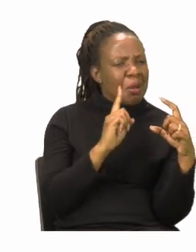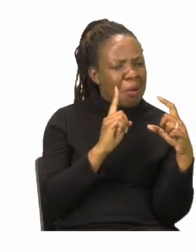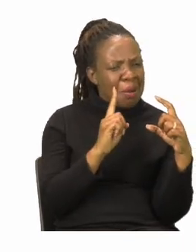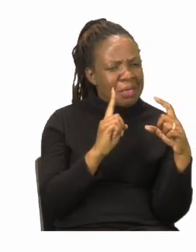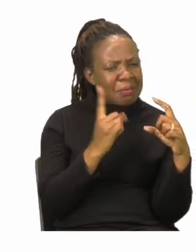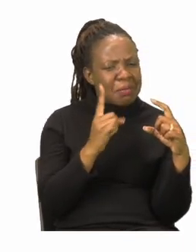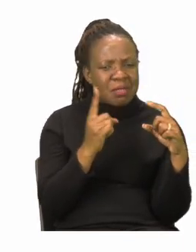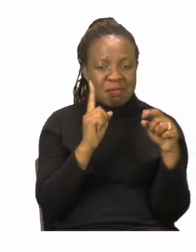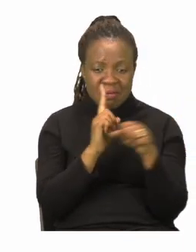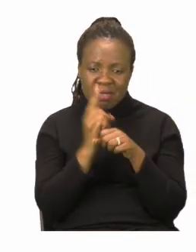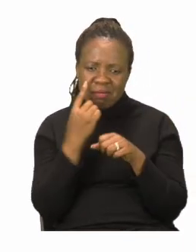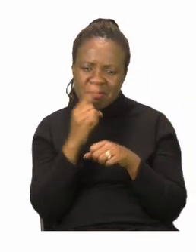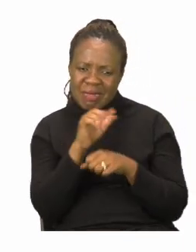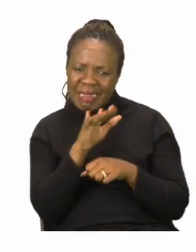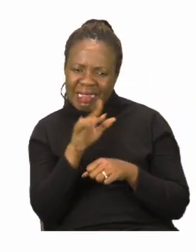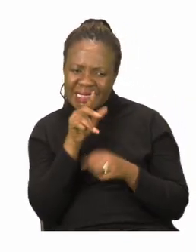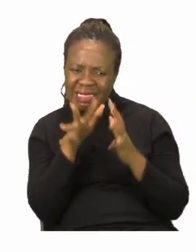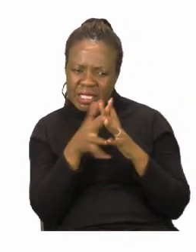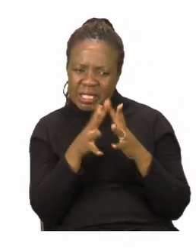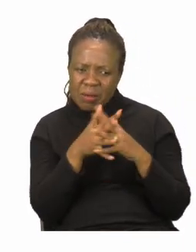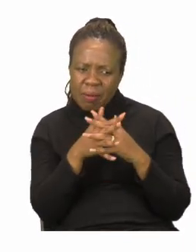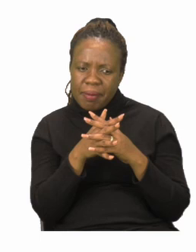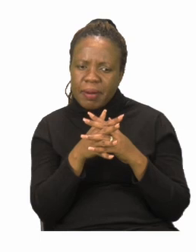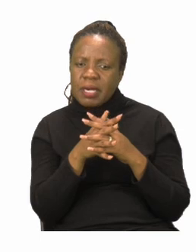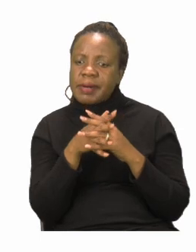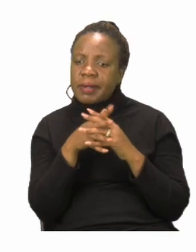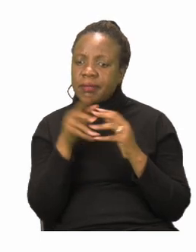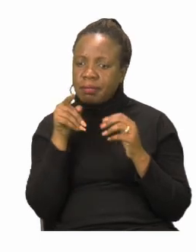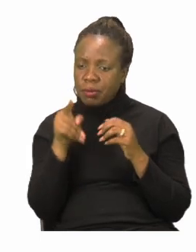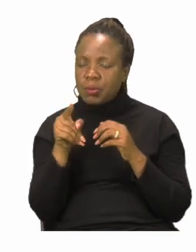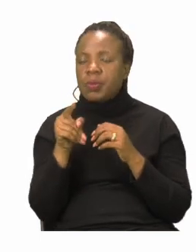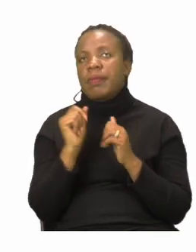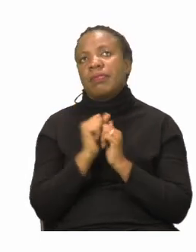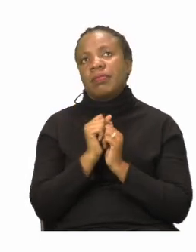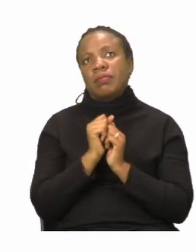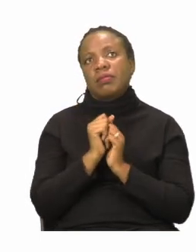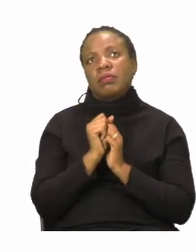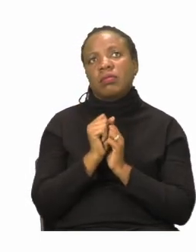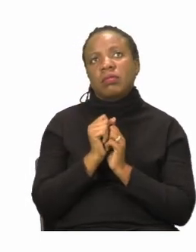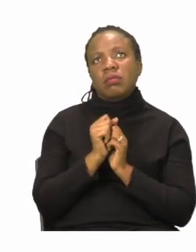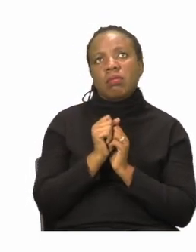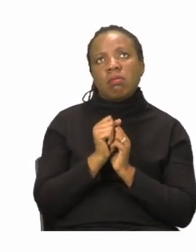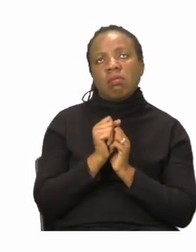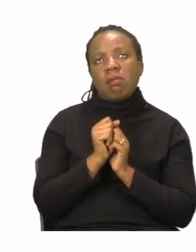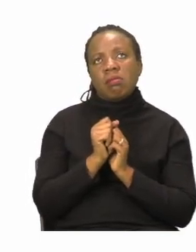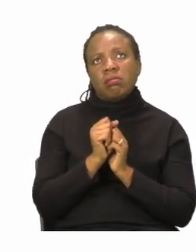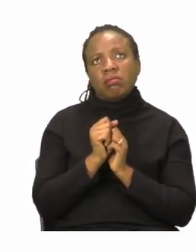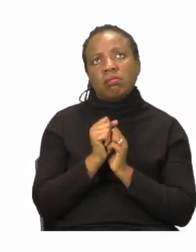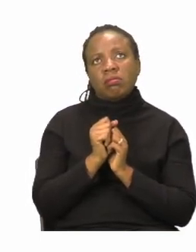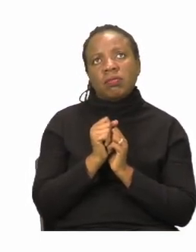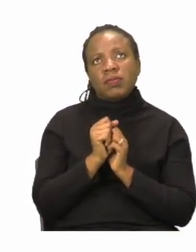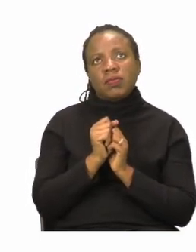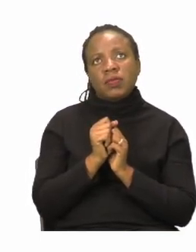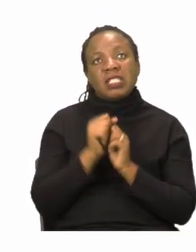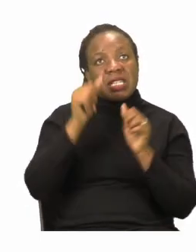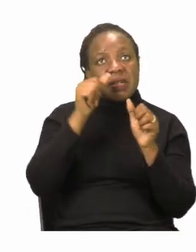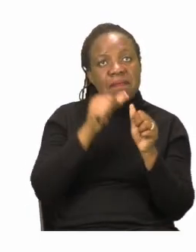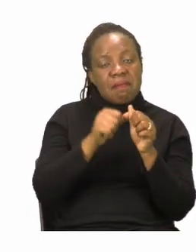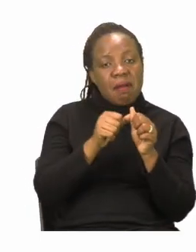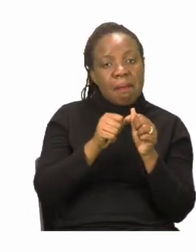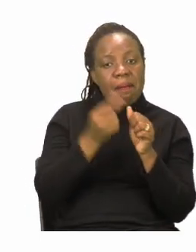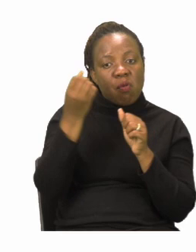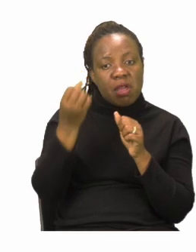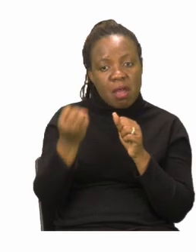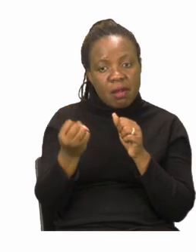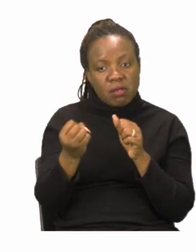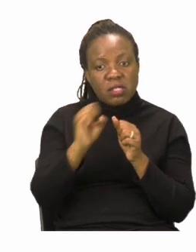picture. Now boys and girls, remember we are doing the sh sound. Okay,